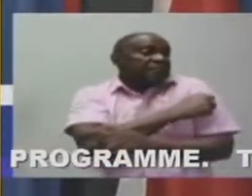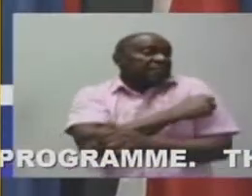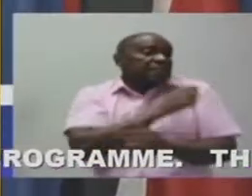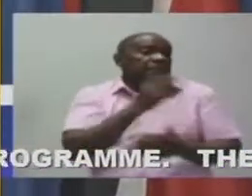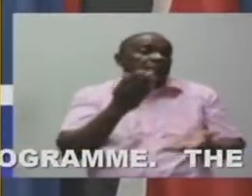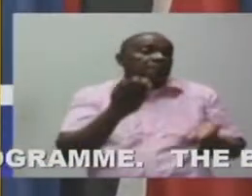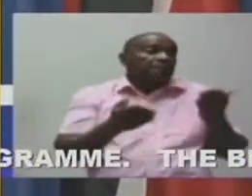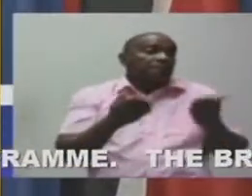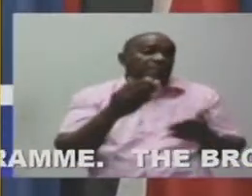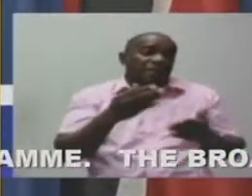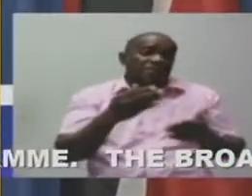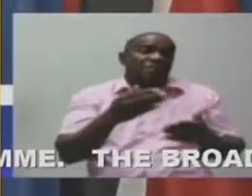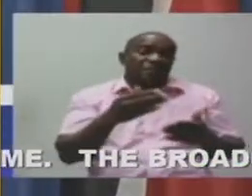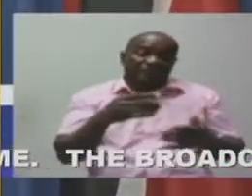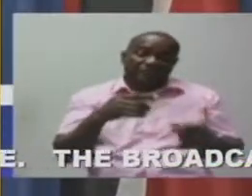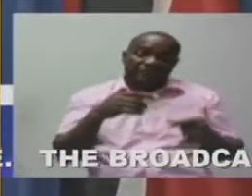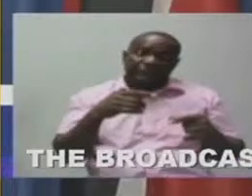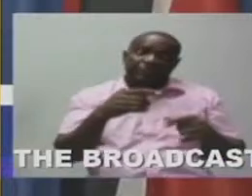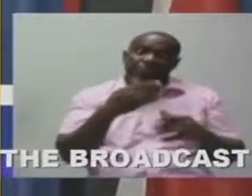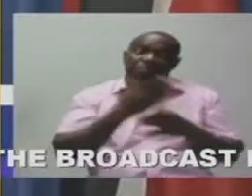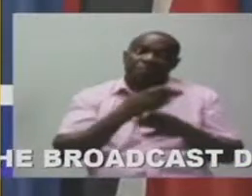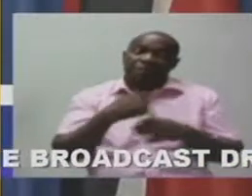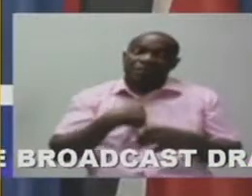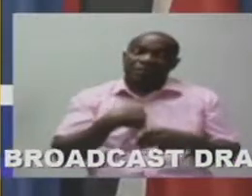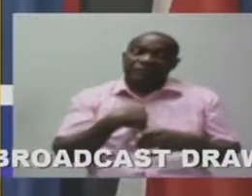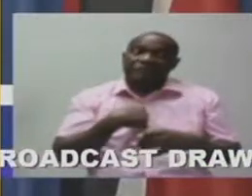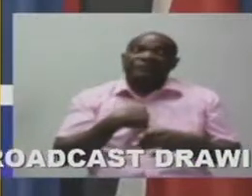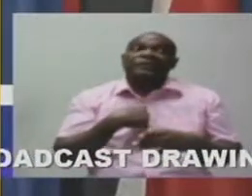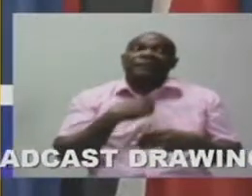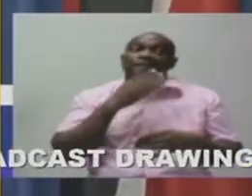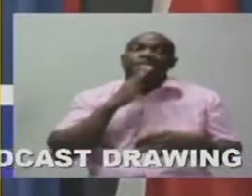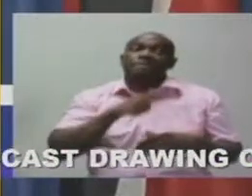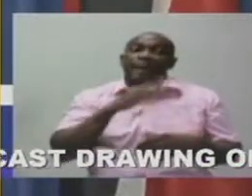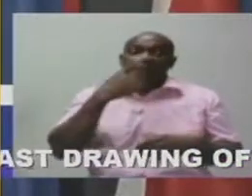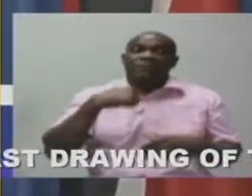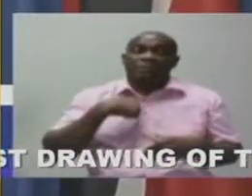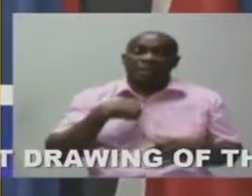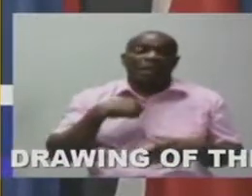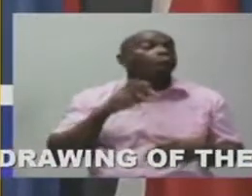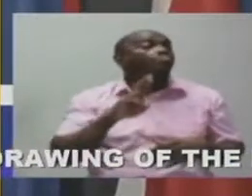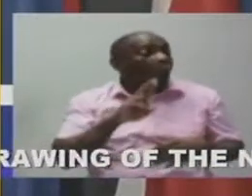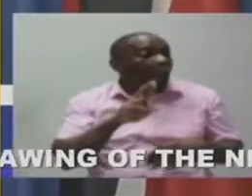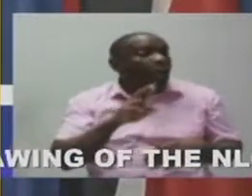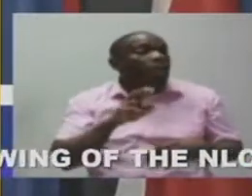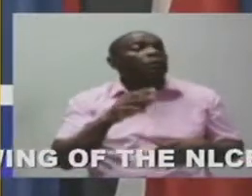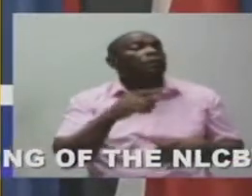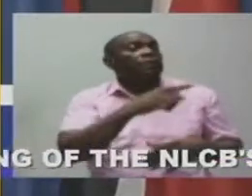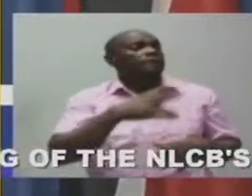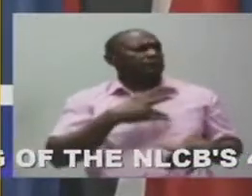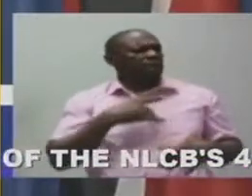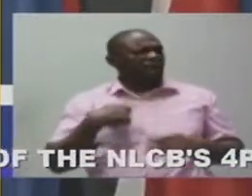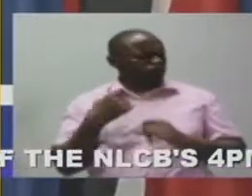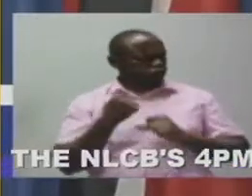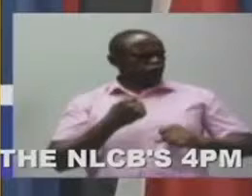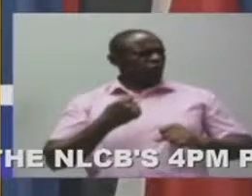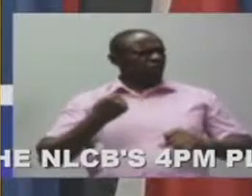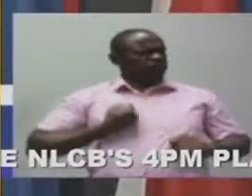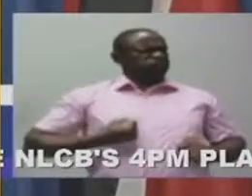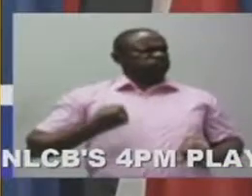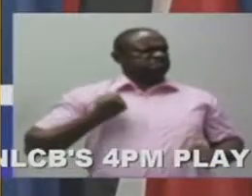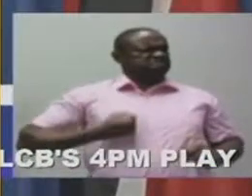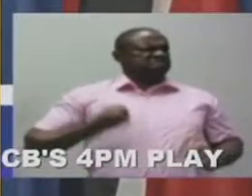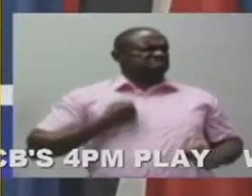or that they are sufficiently strong and will overcome the virus. But that being